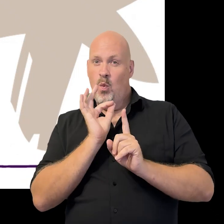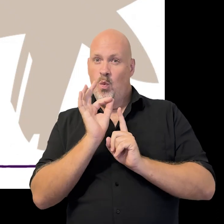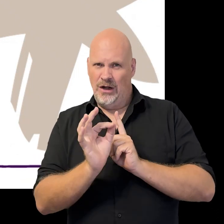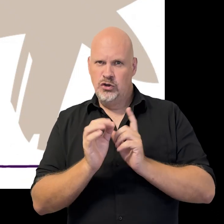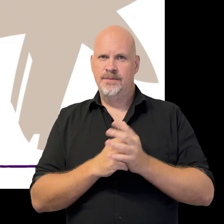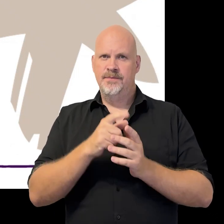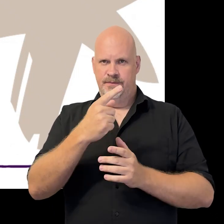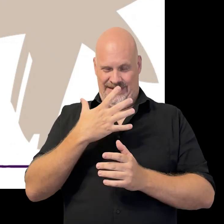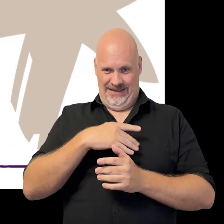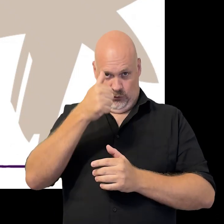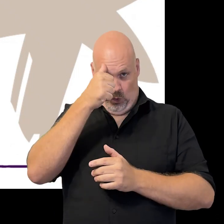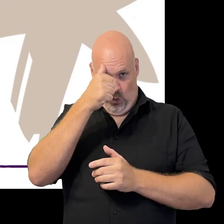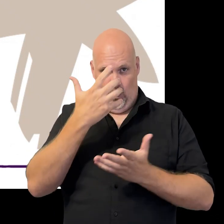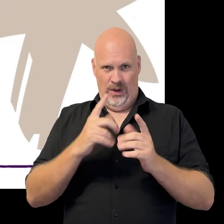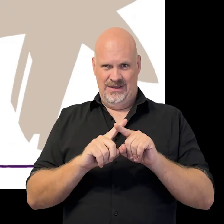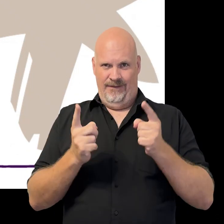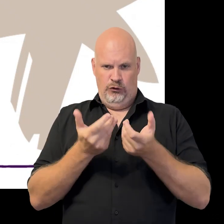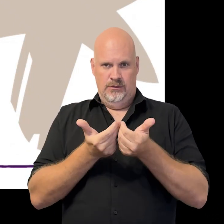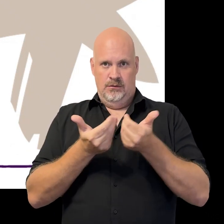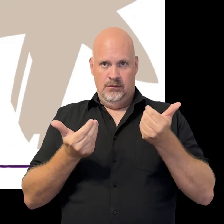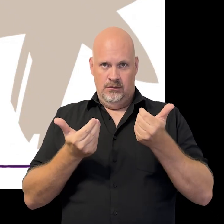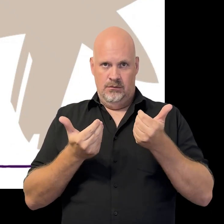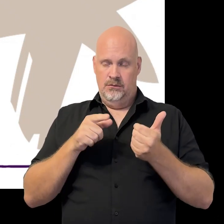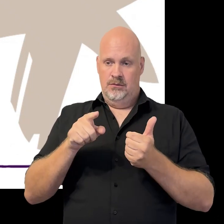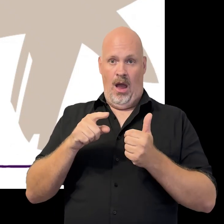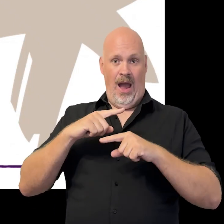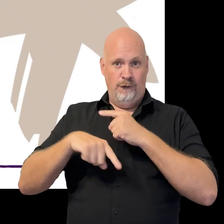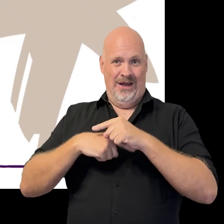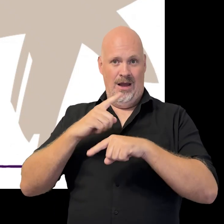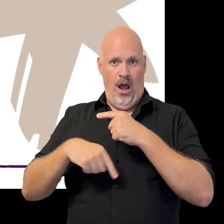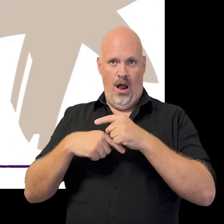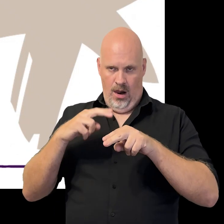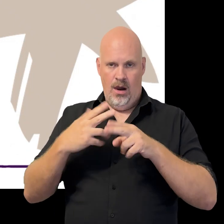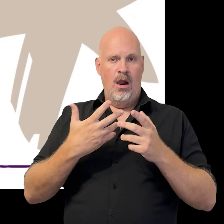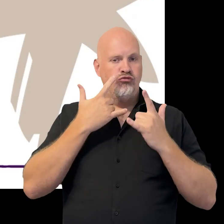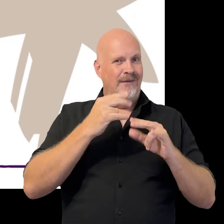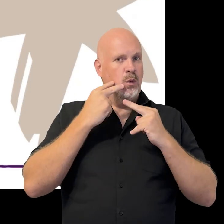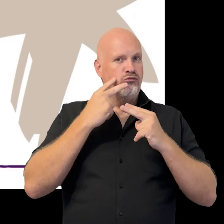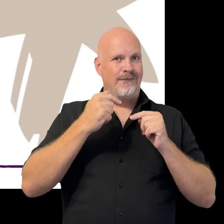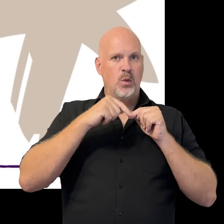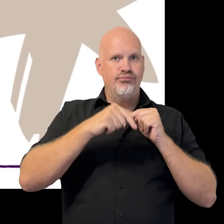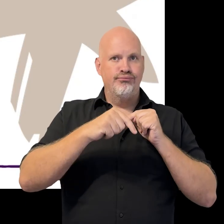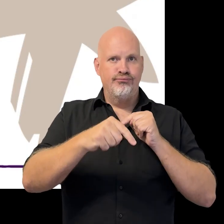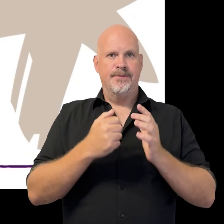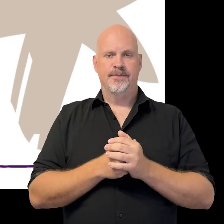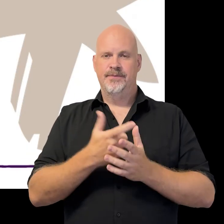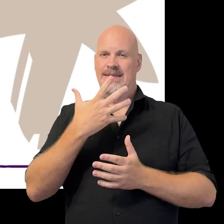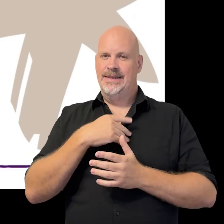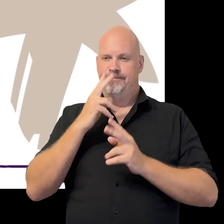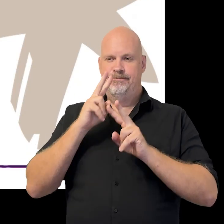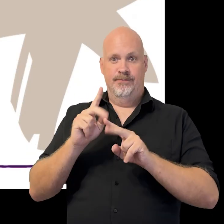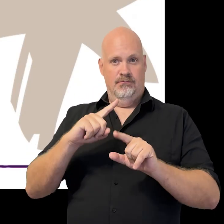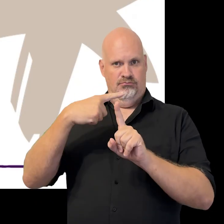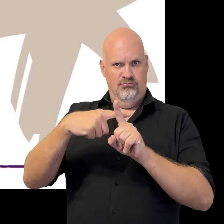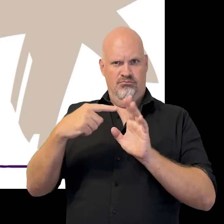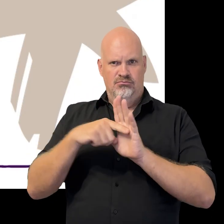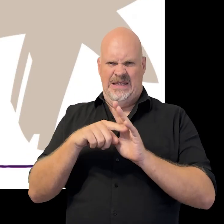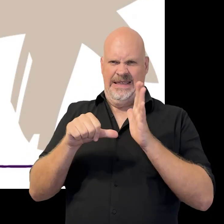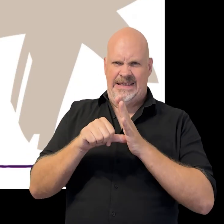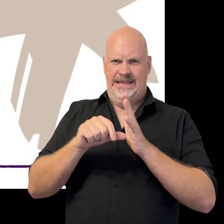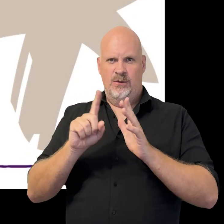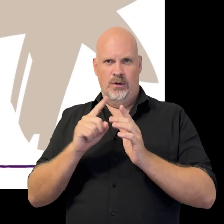the research organisation. So thinking, well, what does this mean in terms of what are